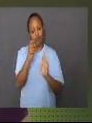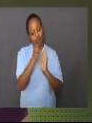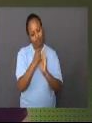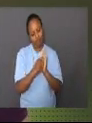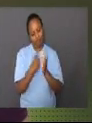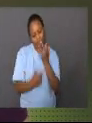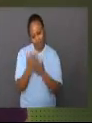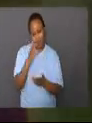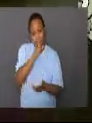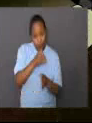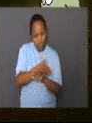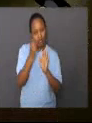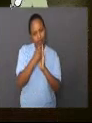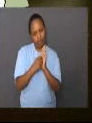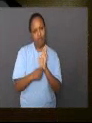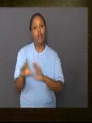after discussing them.